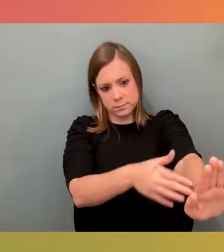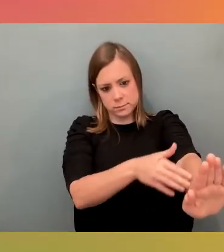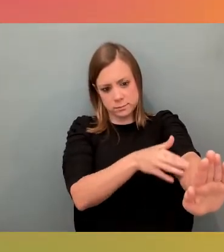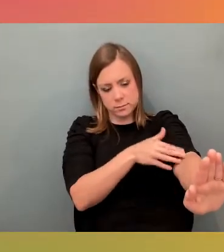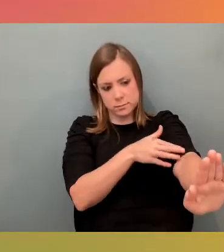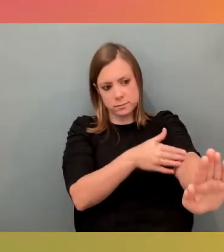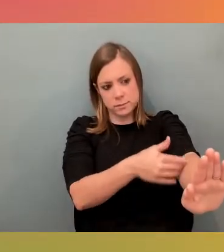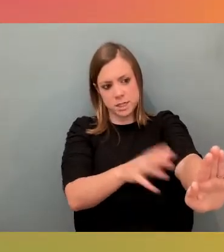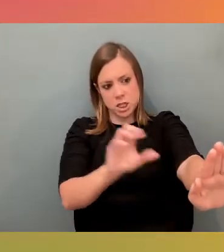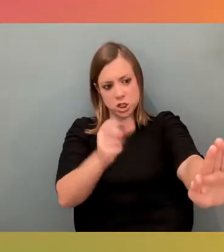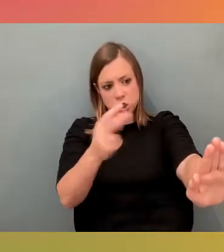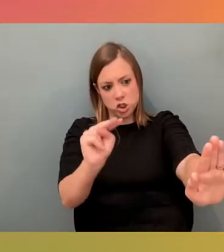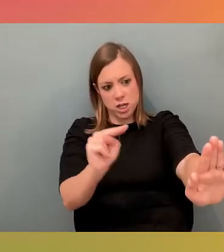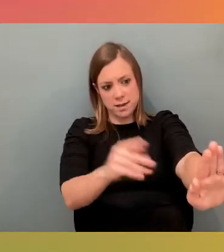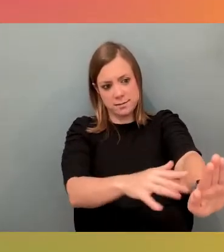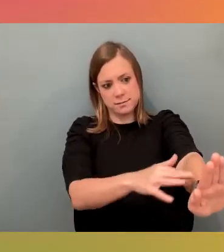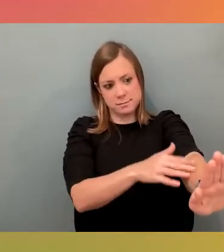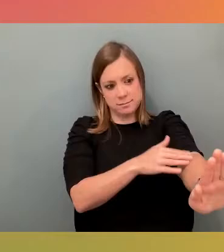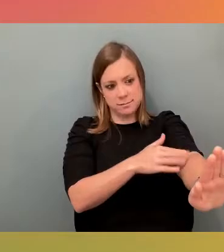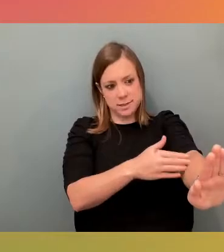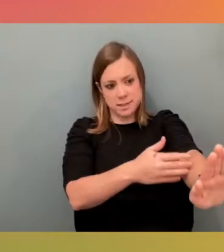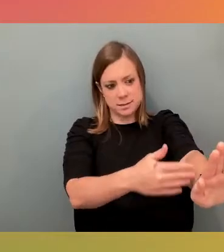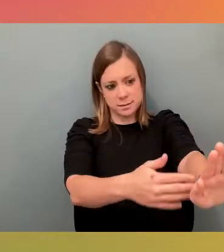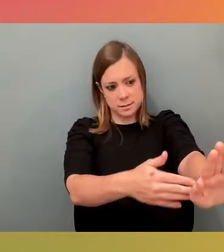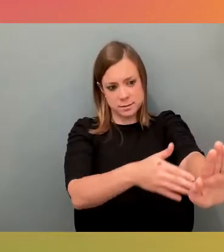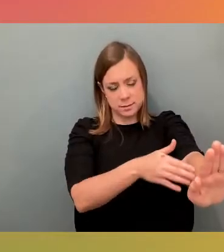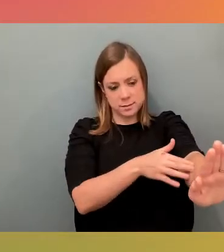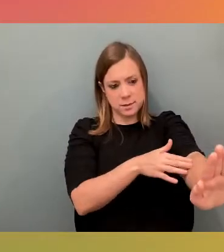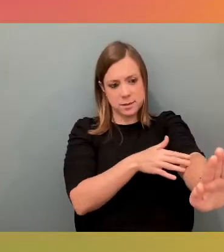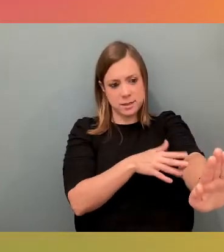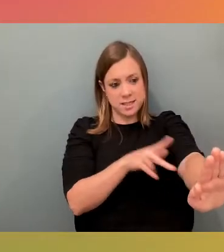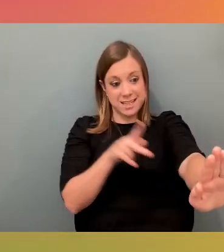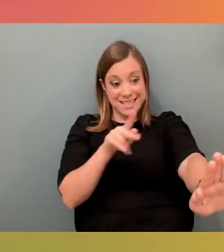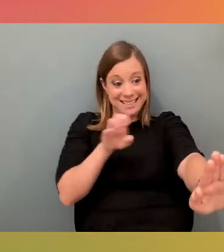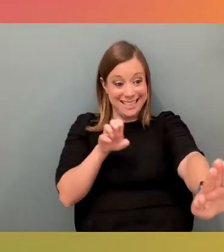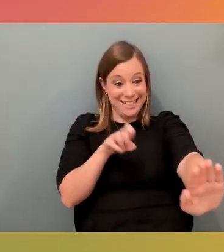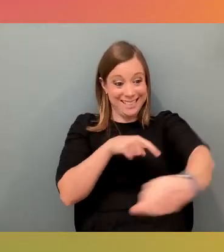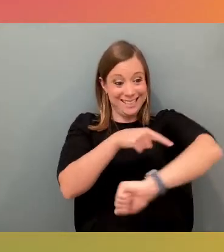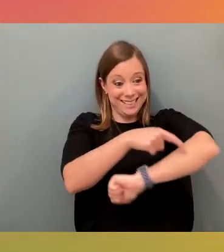Soften your shins and your calves and your knees.